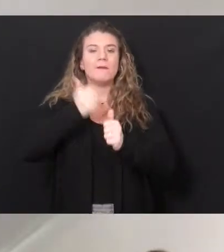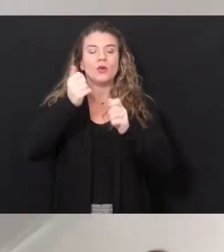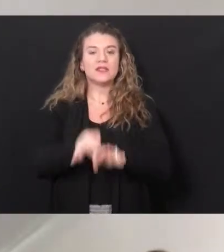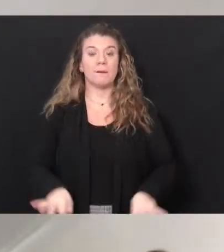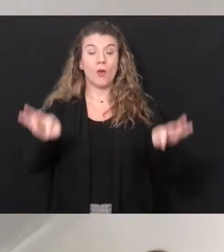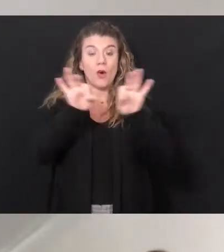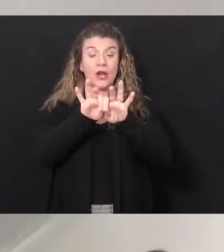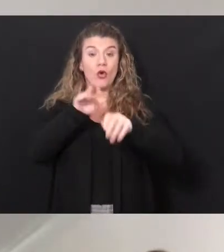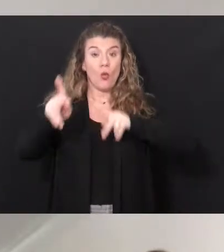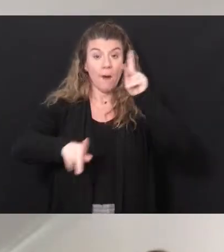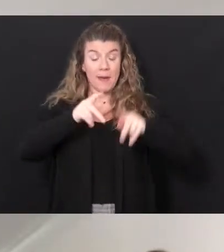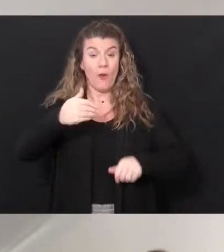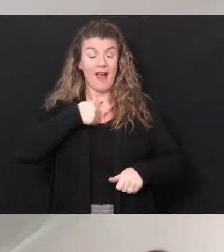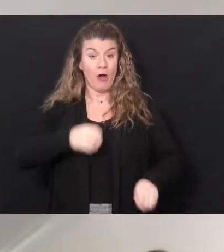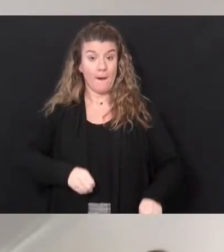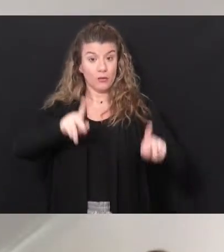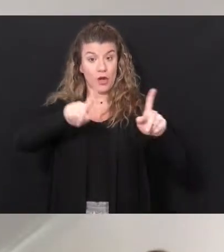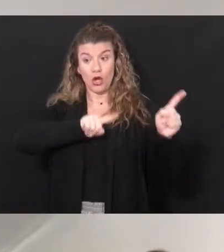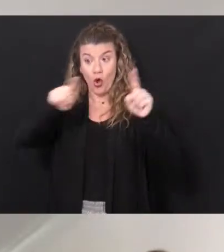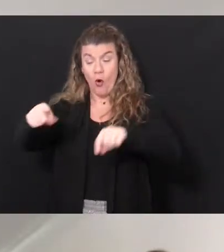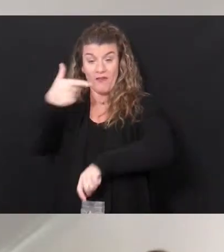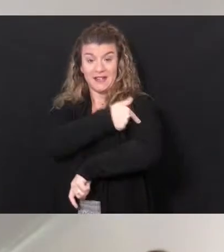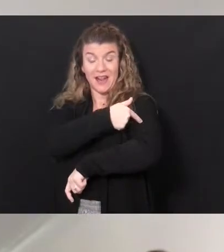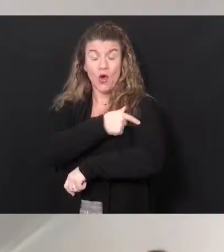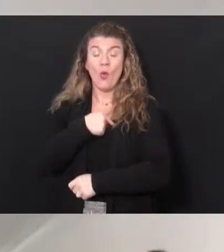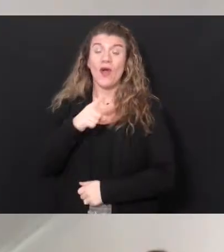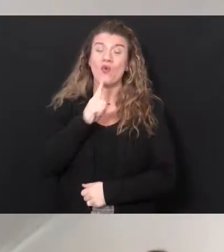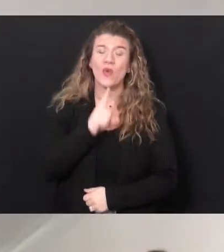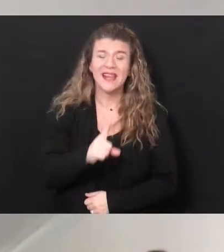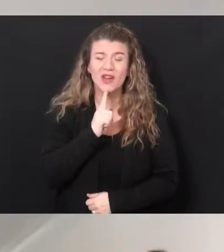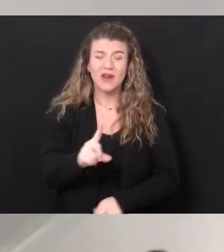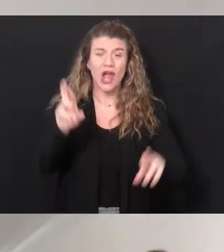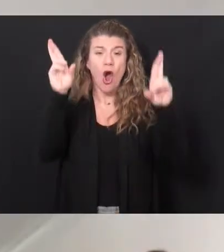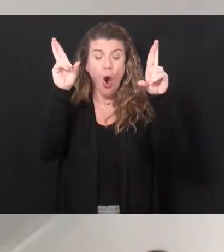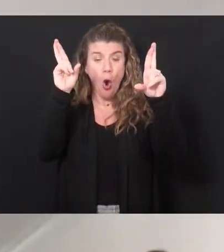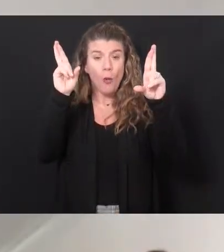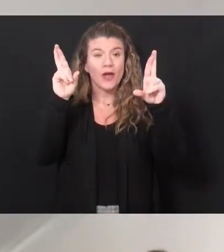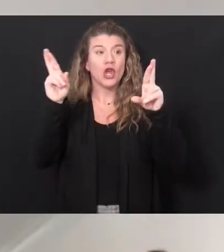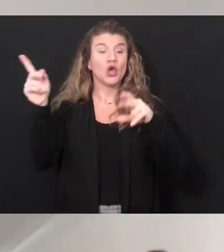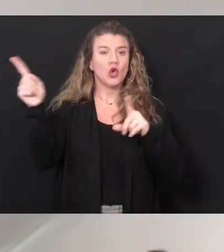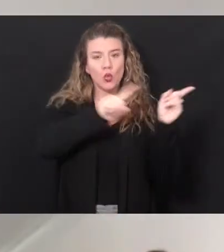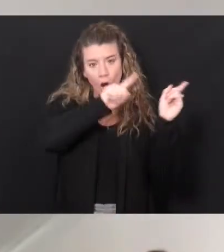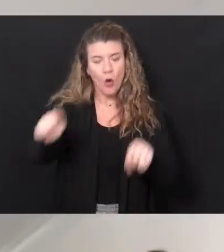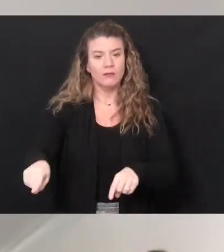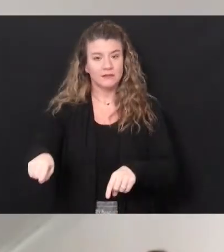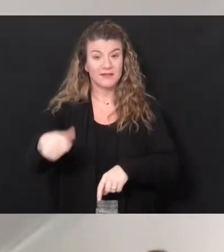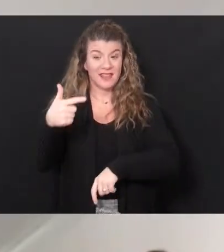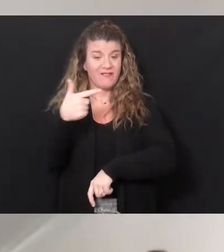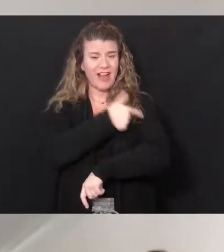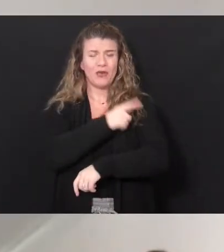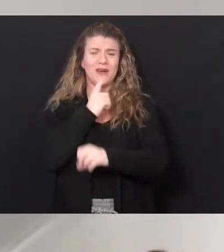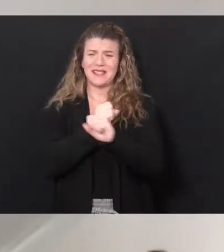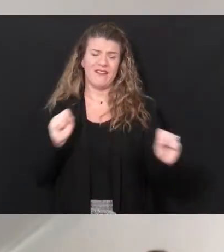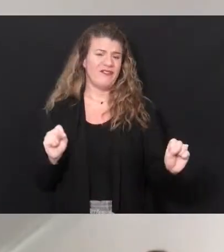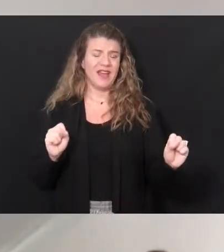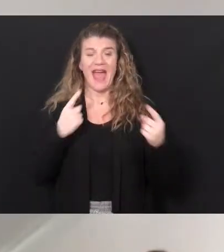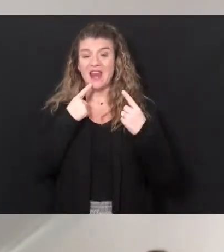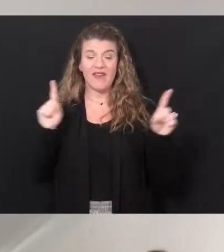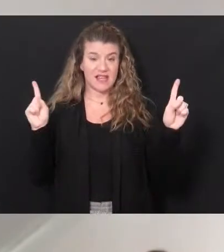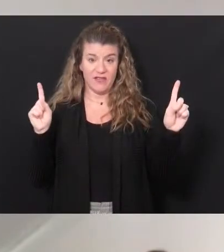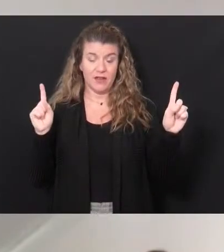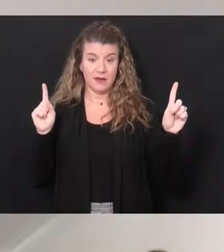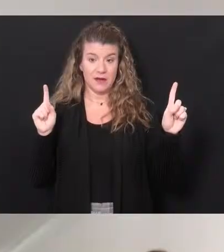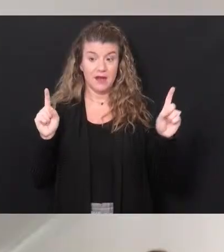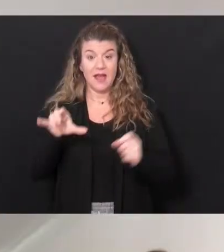when people have an opportunity to get a vaccine, we really, really hope that people choose to get it. These vaccines are very safe and very effective.